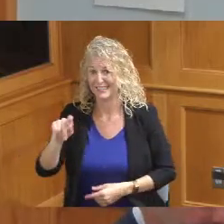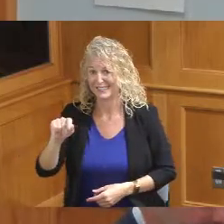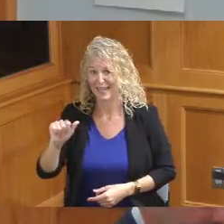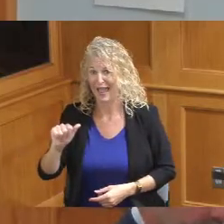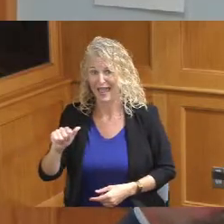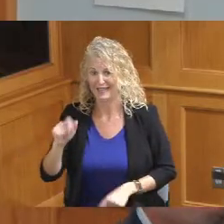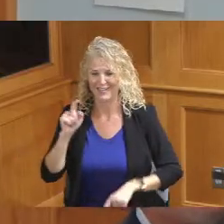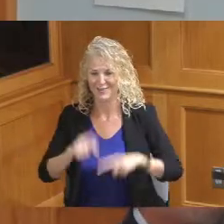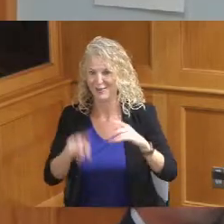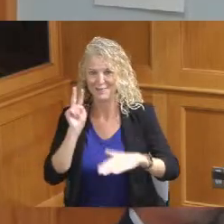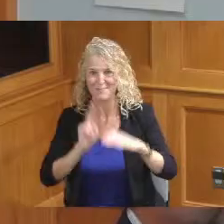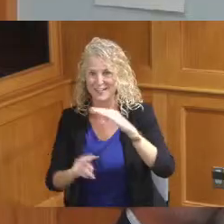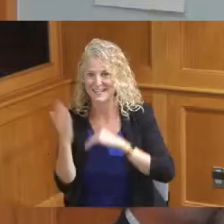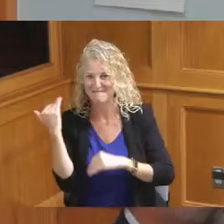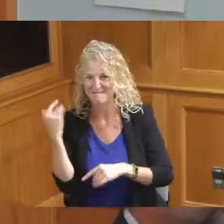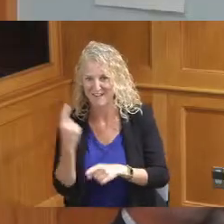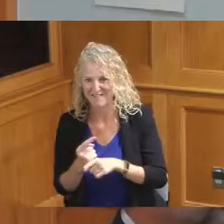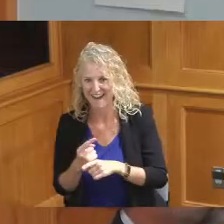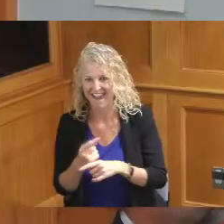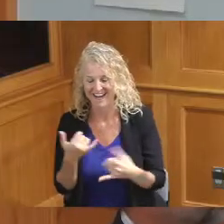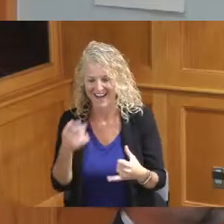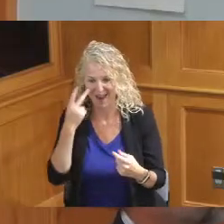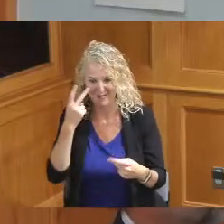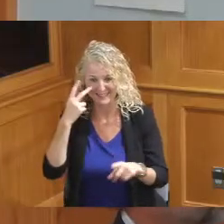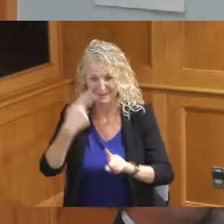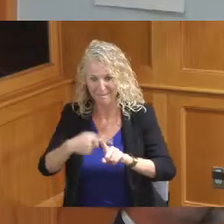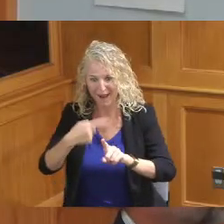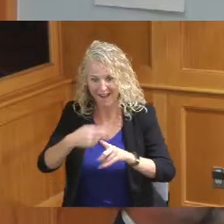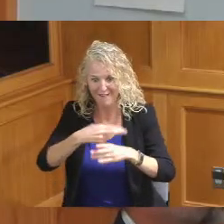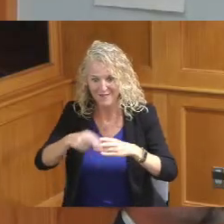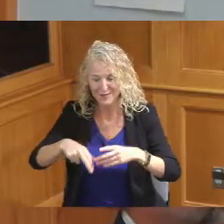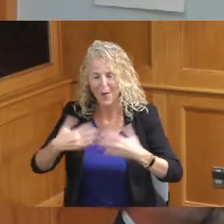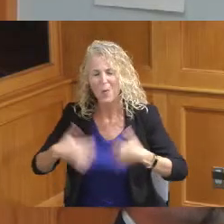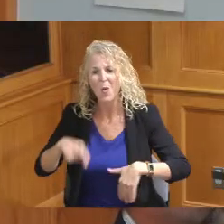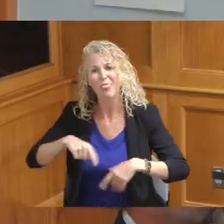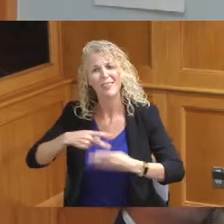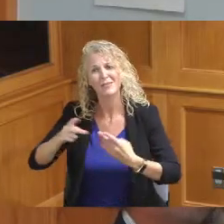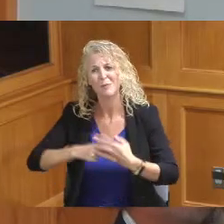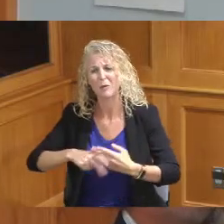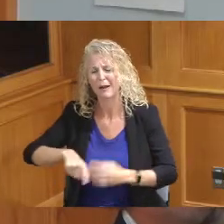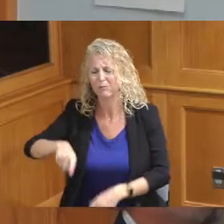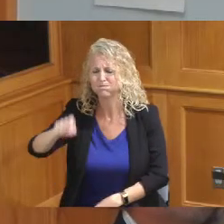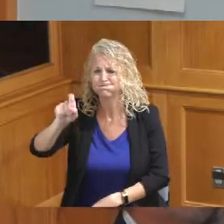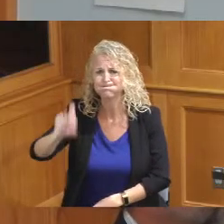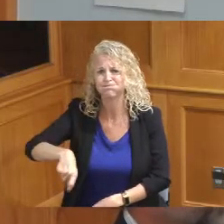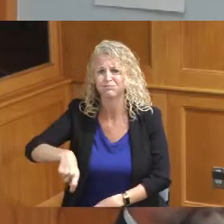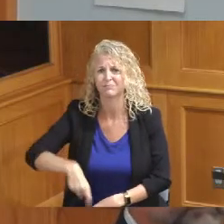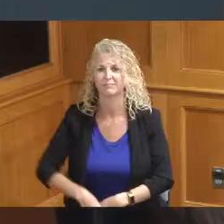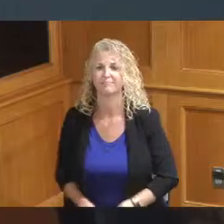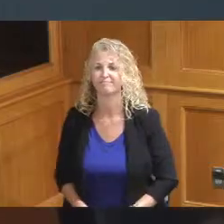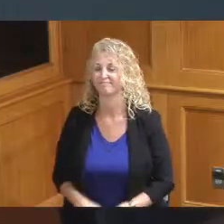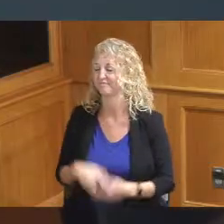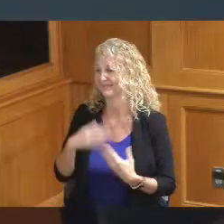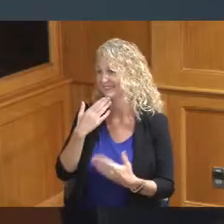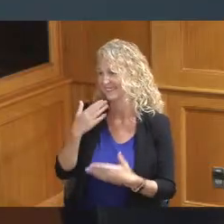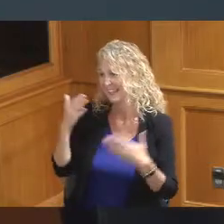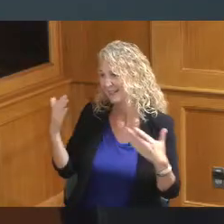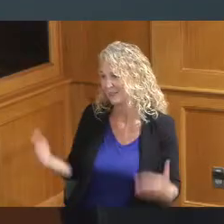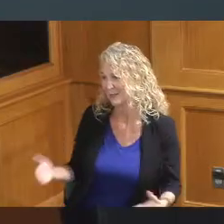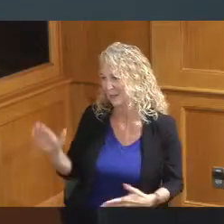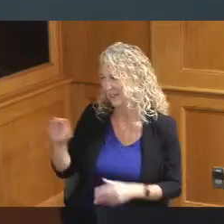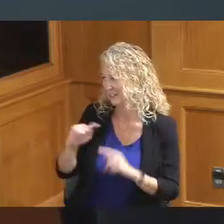truly predicted when we first started this, but it shows just how necessary this program is. Absolutely. Thank you so much, and your